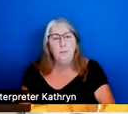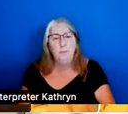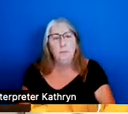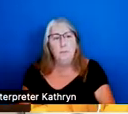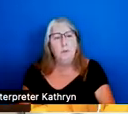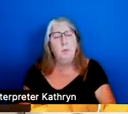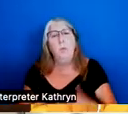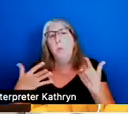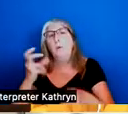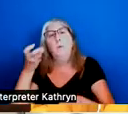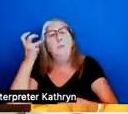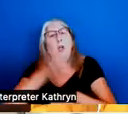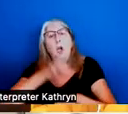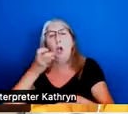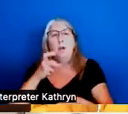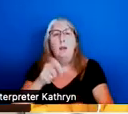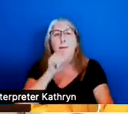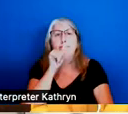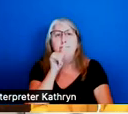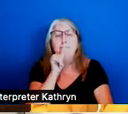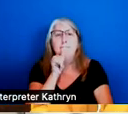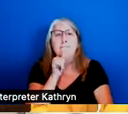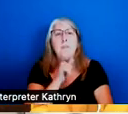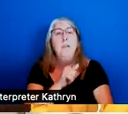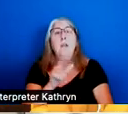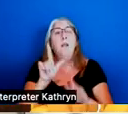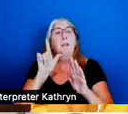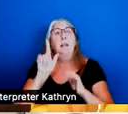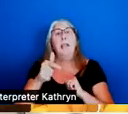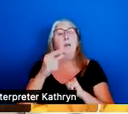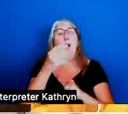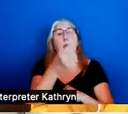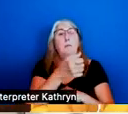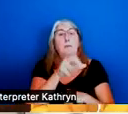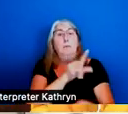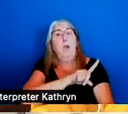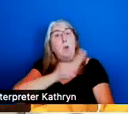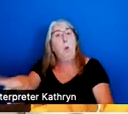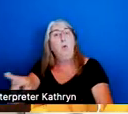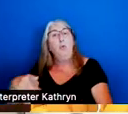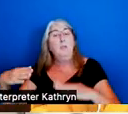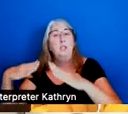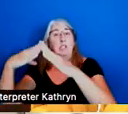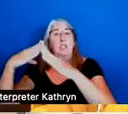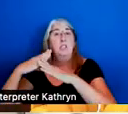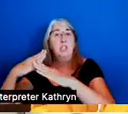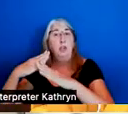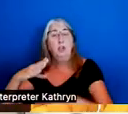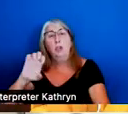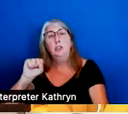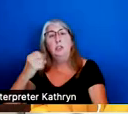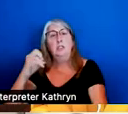very hard. I have to escape. I end up in a shelter the first time because I didn't have a plan. I went to a